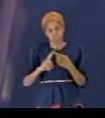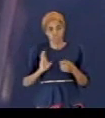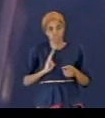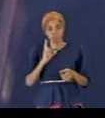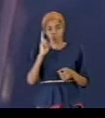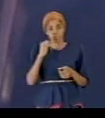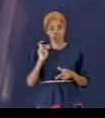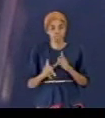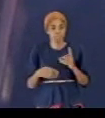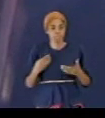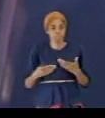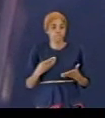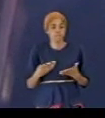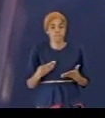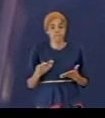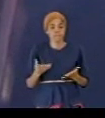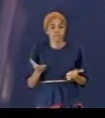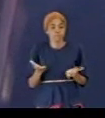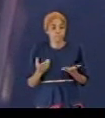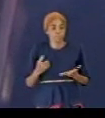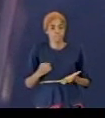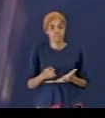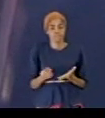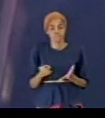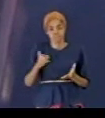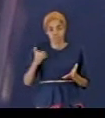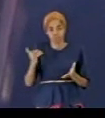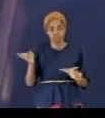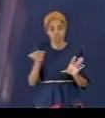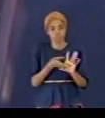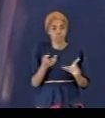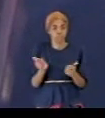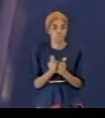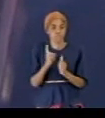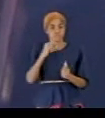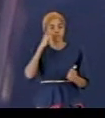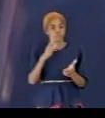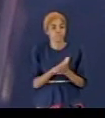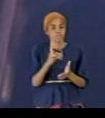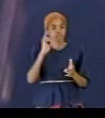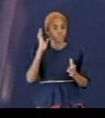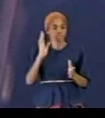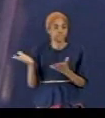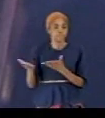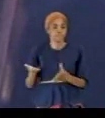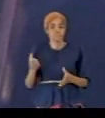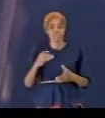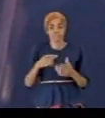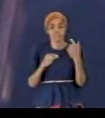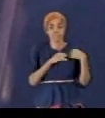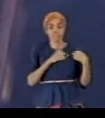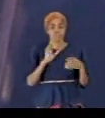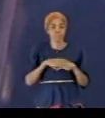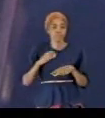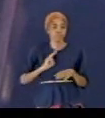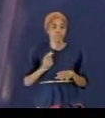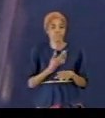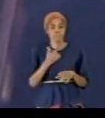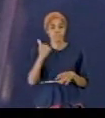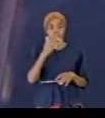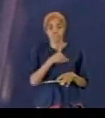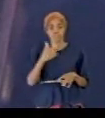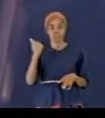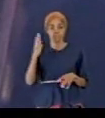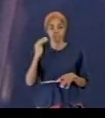have lien with thy wife, and thou shouldst have brought guiltiness upon us. And Abimelech charged all his people,